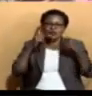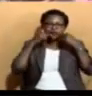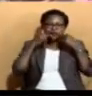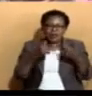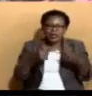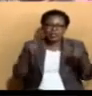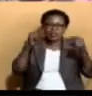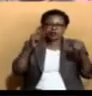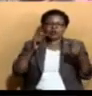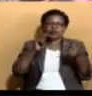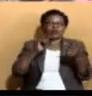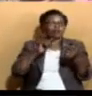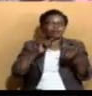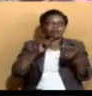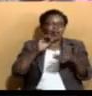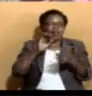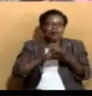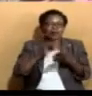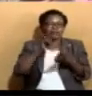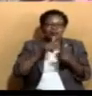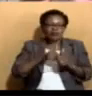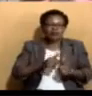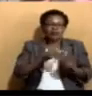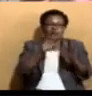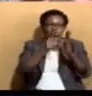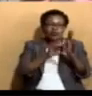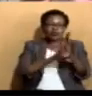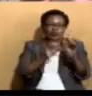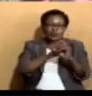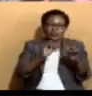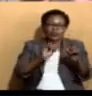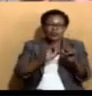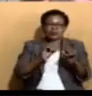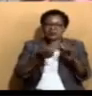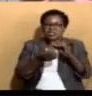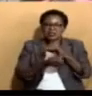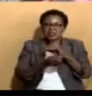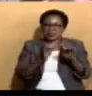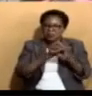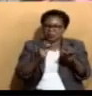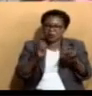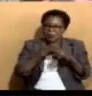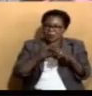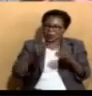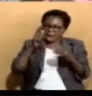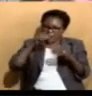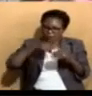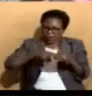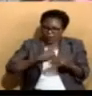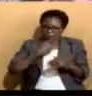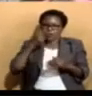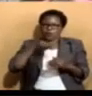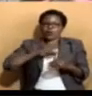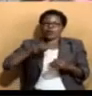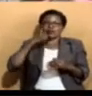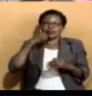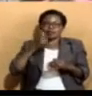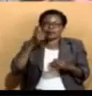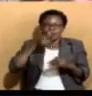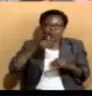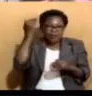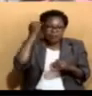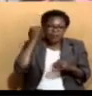declaration of unconstitutionality. But in our submissions, we have said that this court has